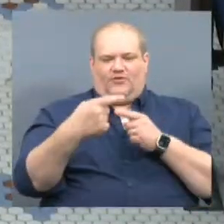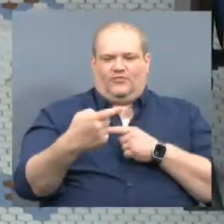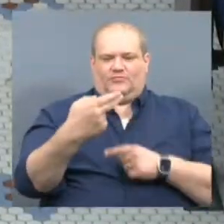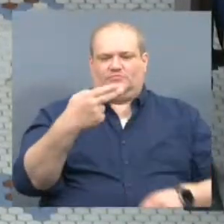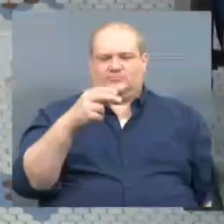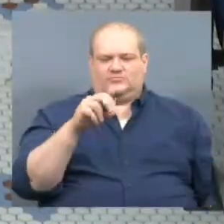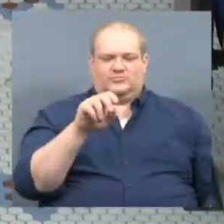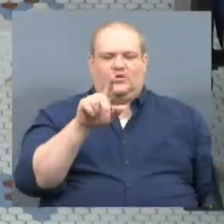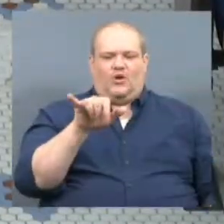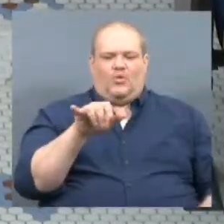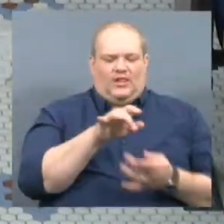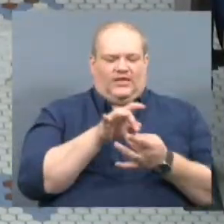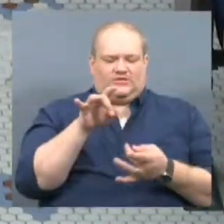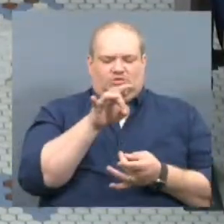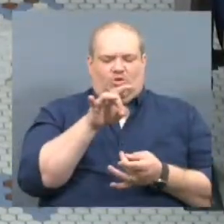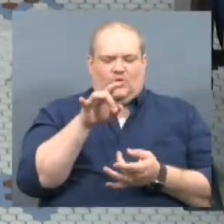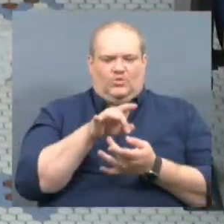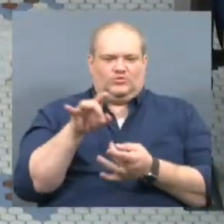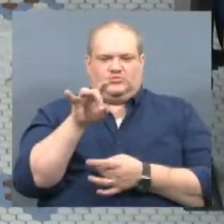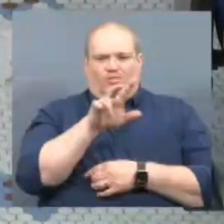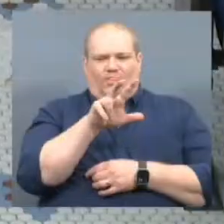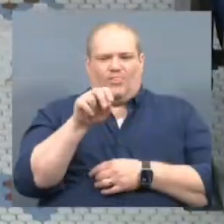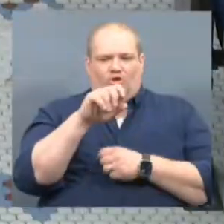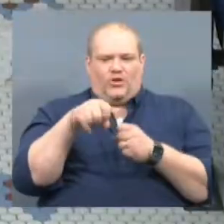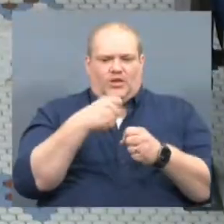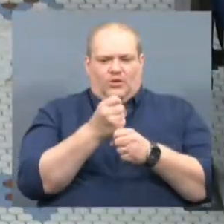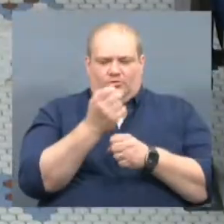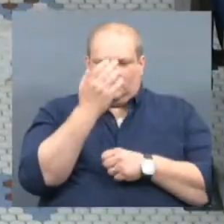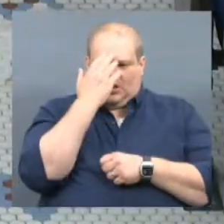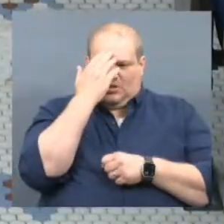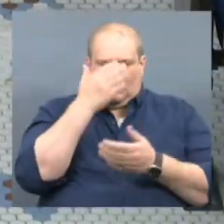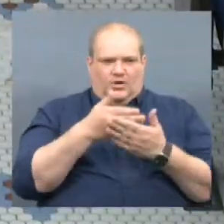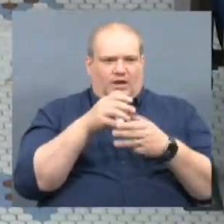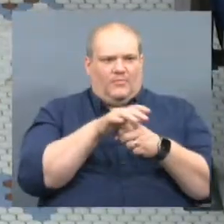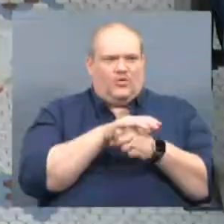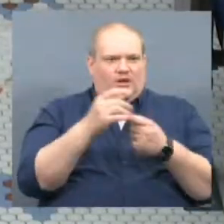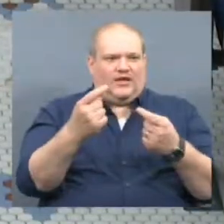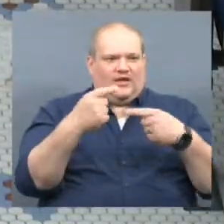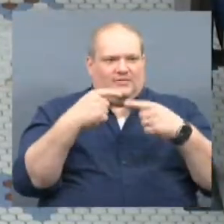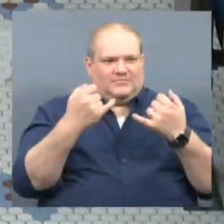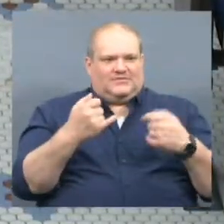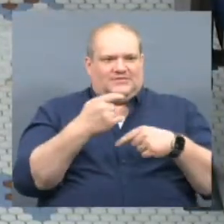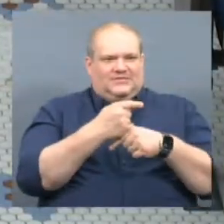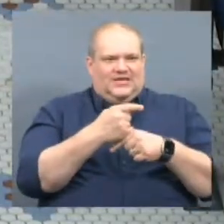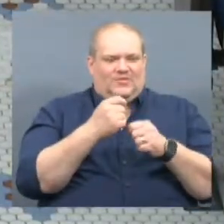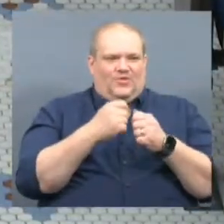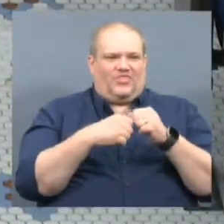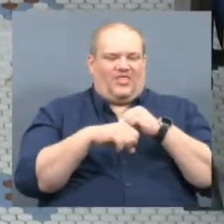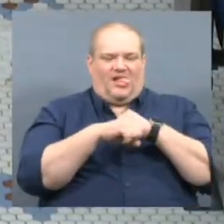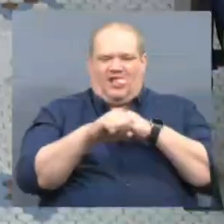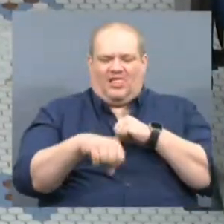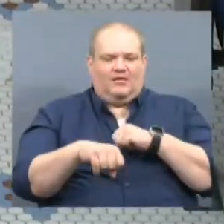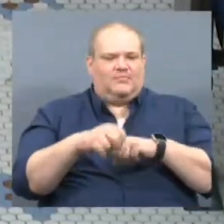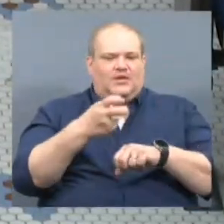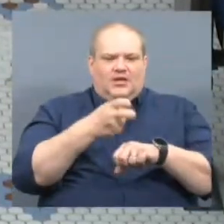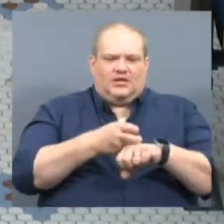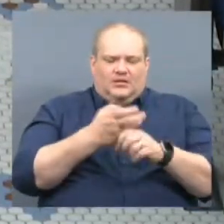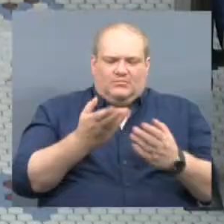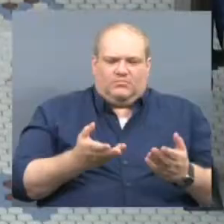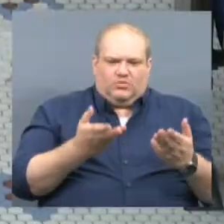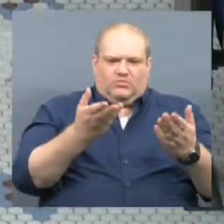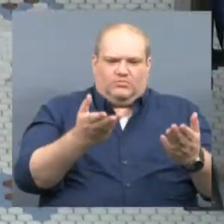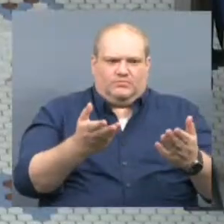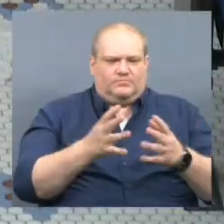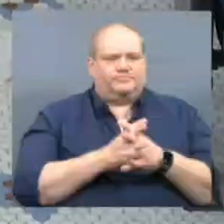30 years, so I'm familiar with the neighborhood. I've come here today not with a NIMBY rant, but with a concrete proposal, and here's what